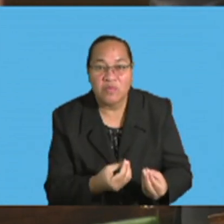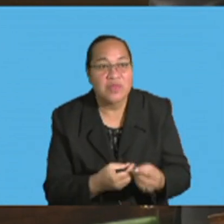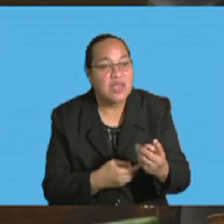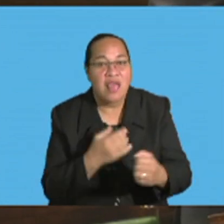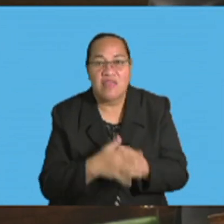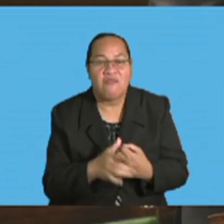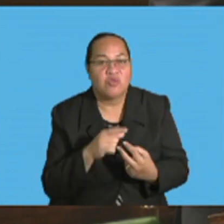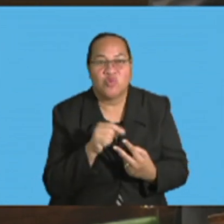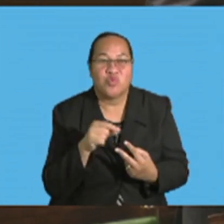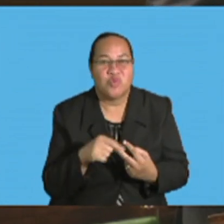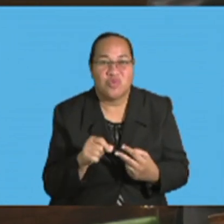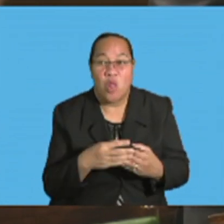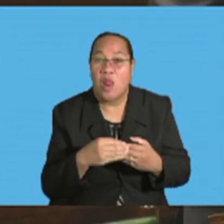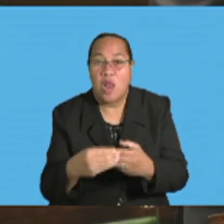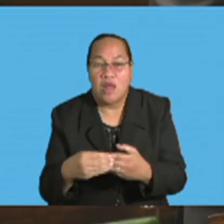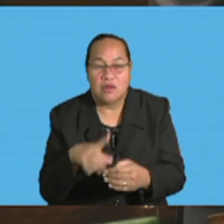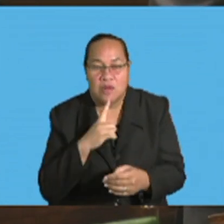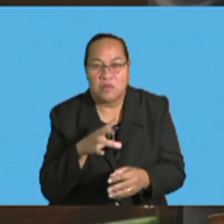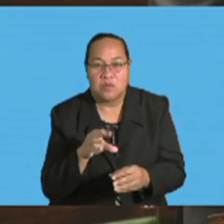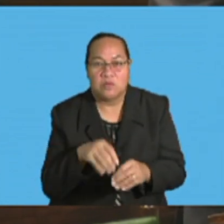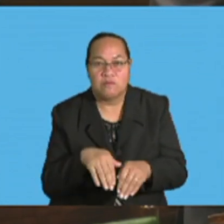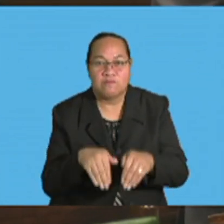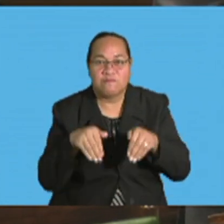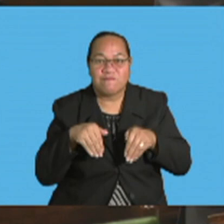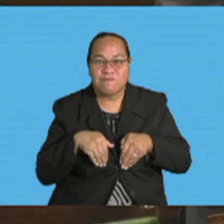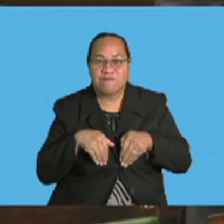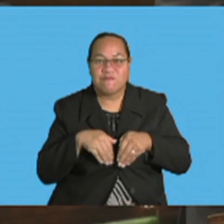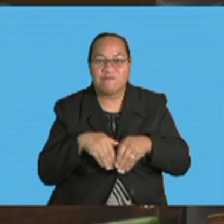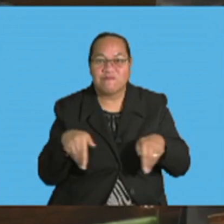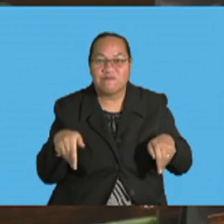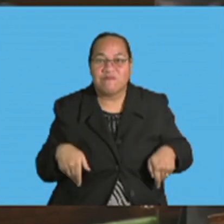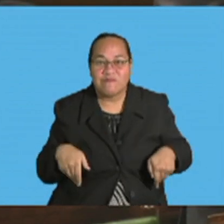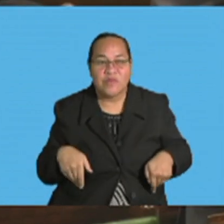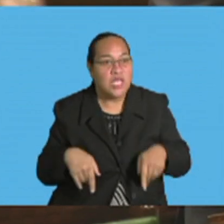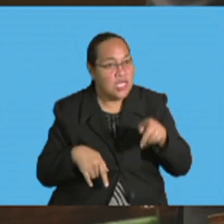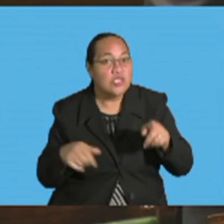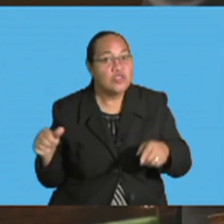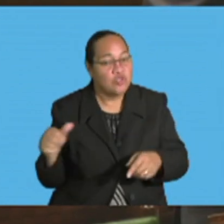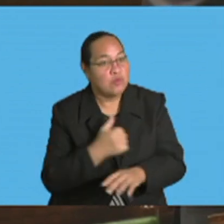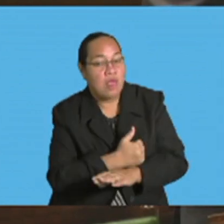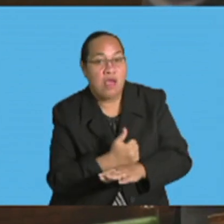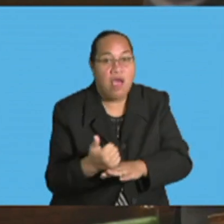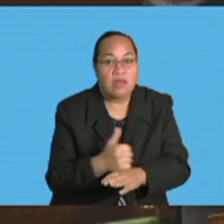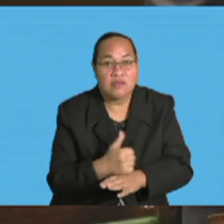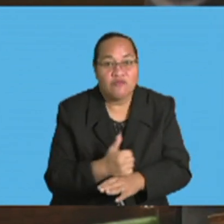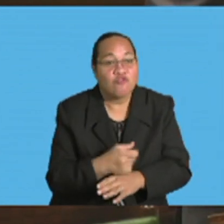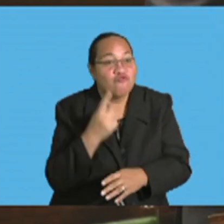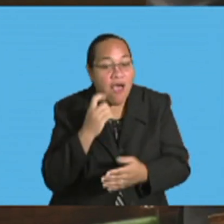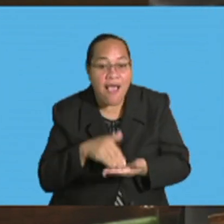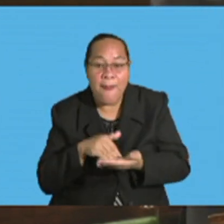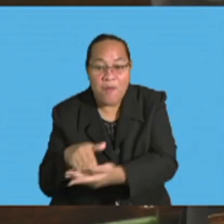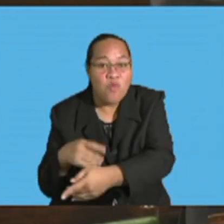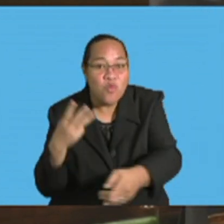lead. He didn't choose to be decent. He didn't choose to be actually try helping